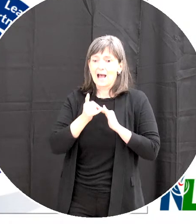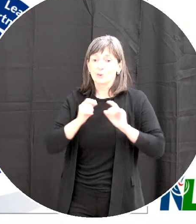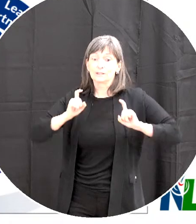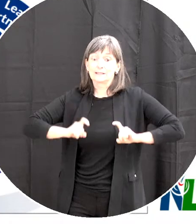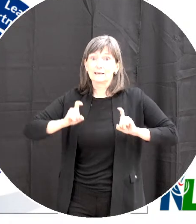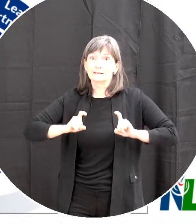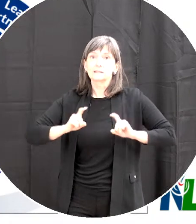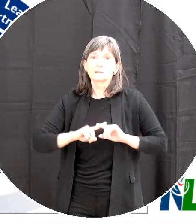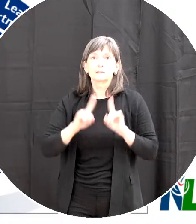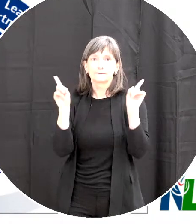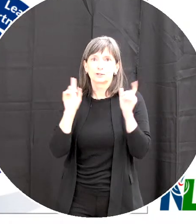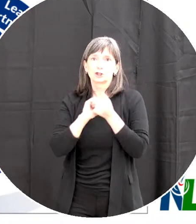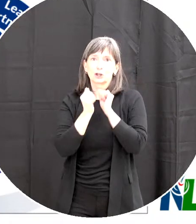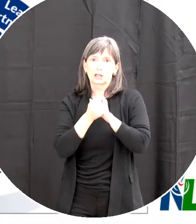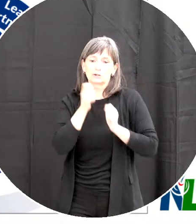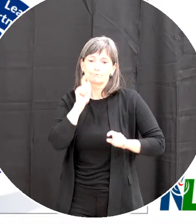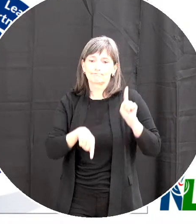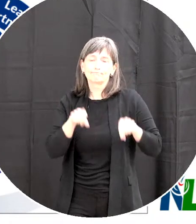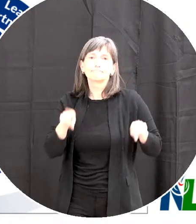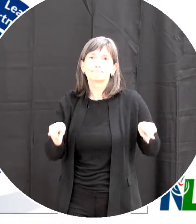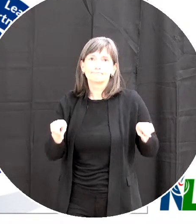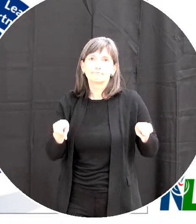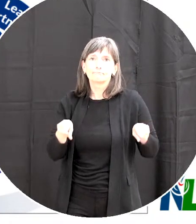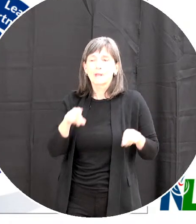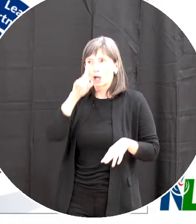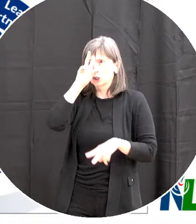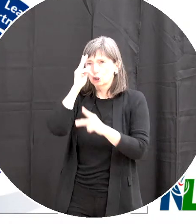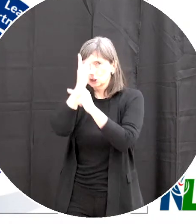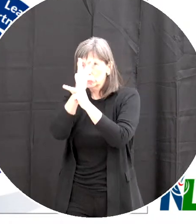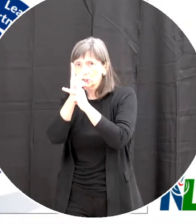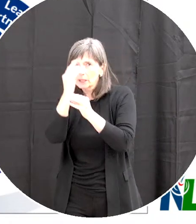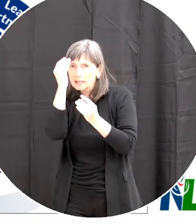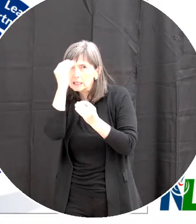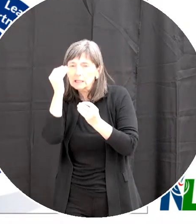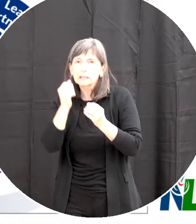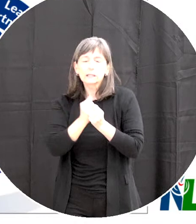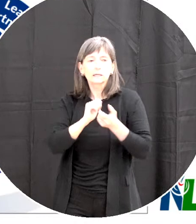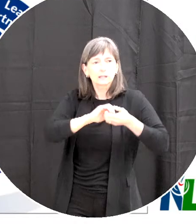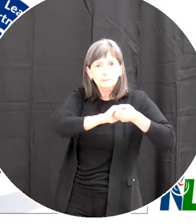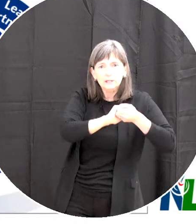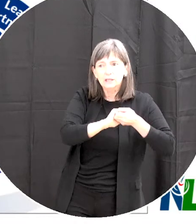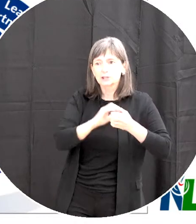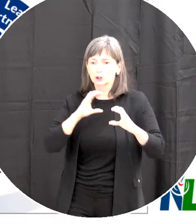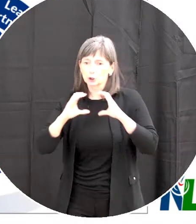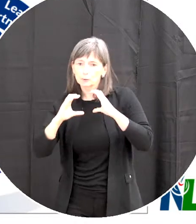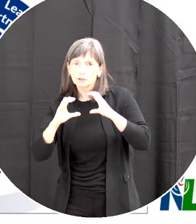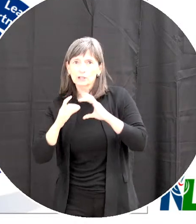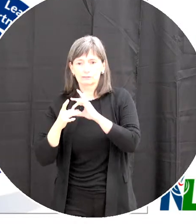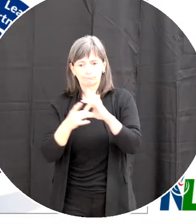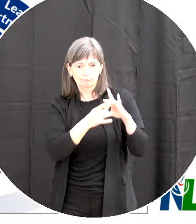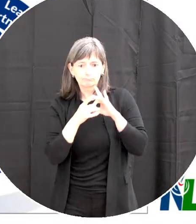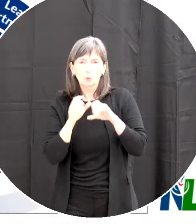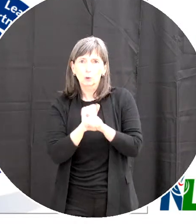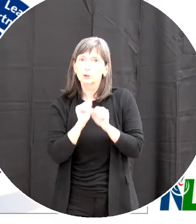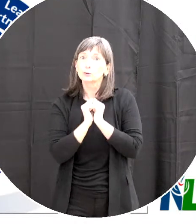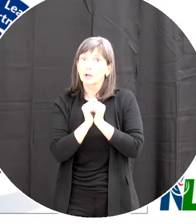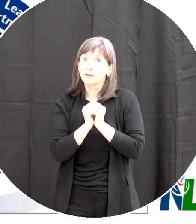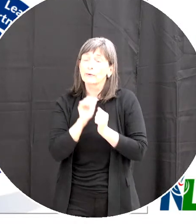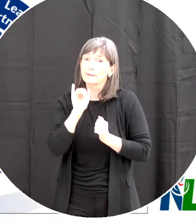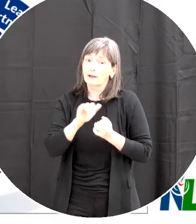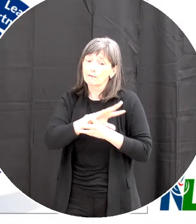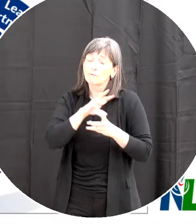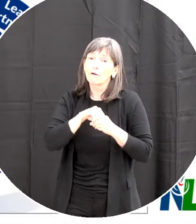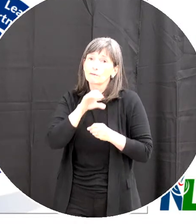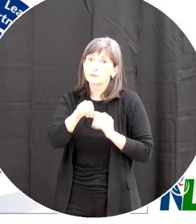but aspects like critical thinking, creativity, collaboration, communication, and the 2 supporting C's of the 6